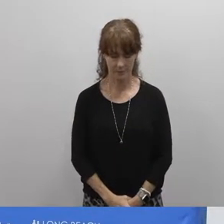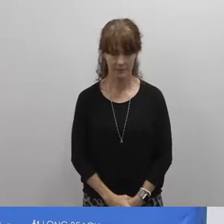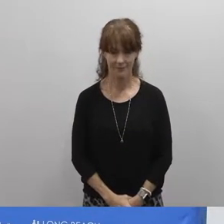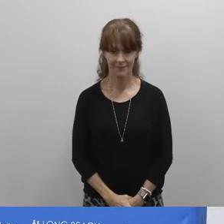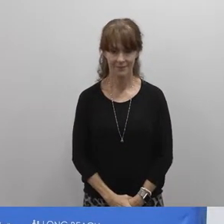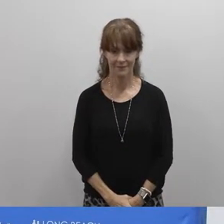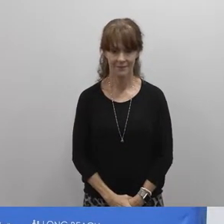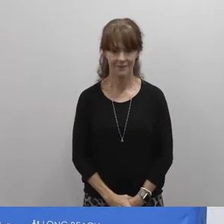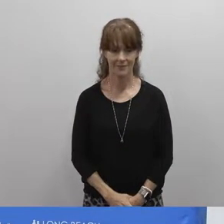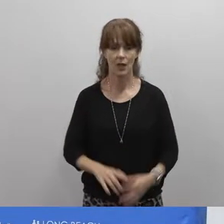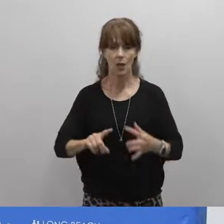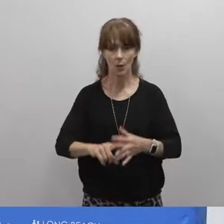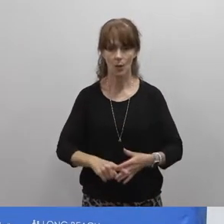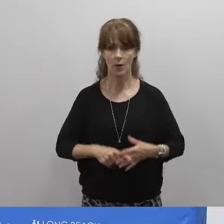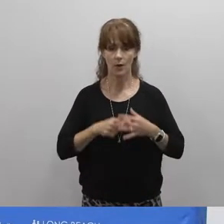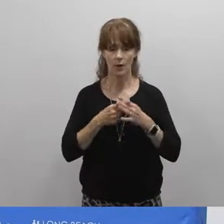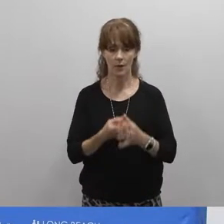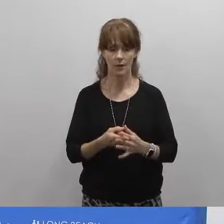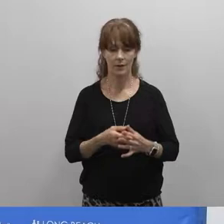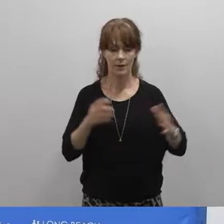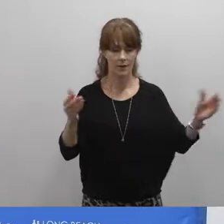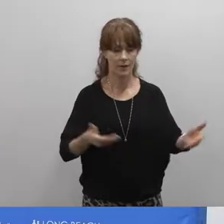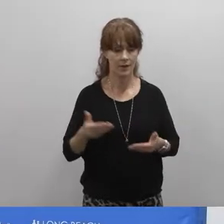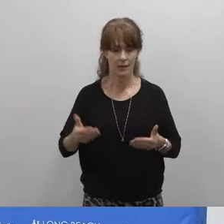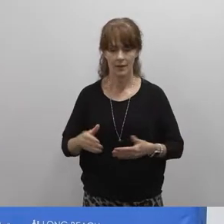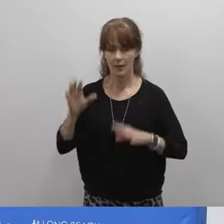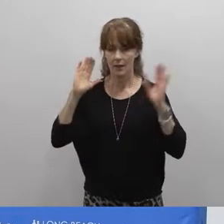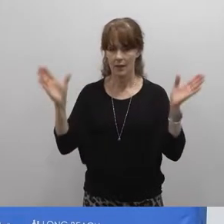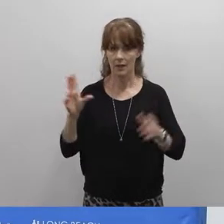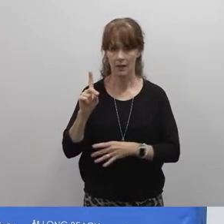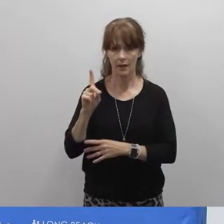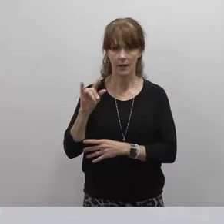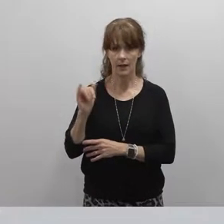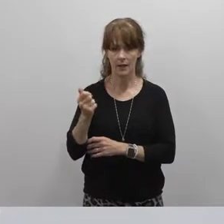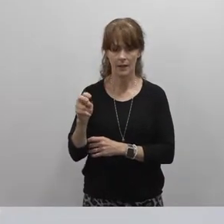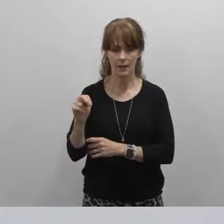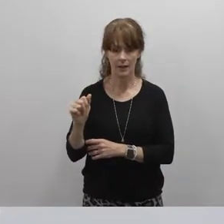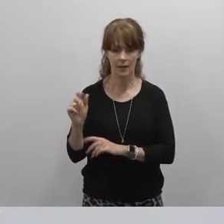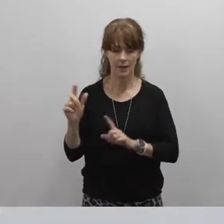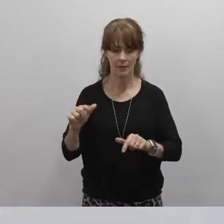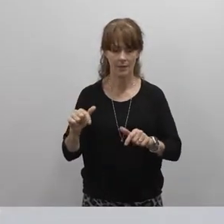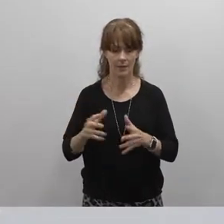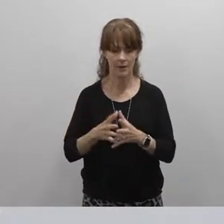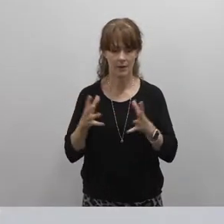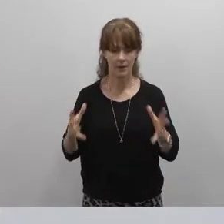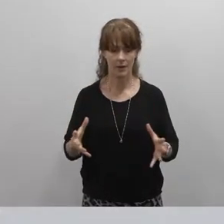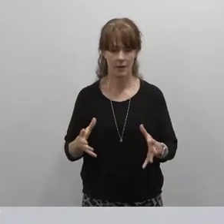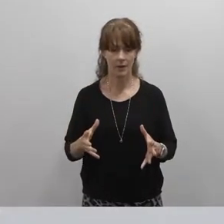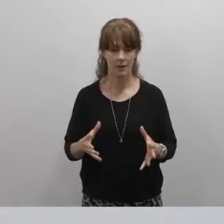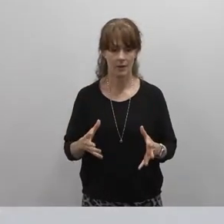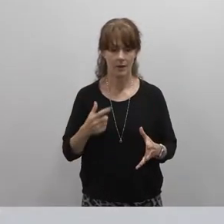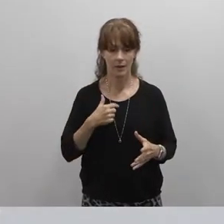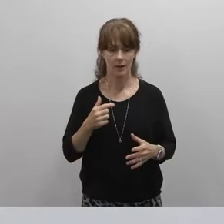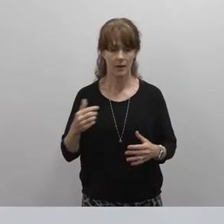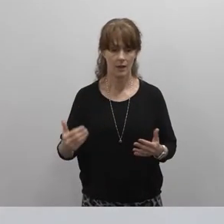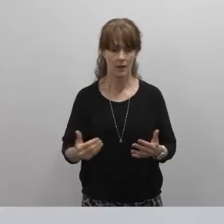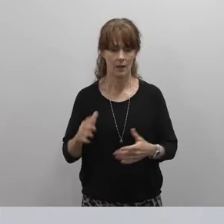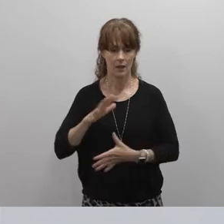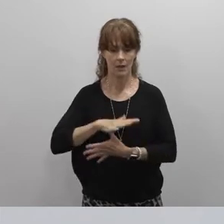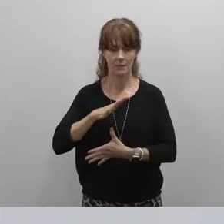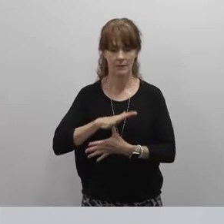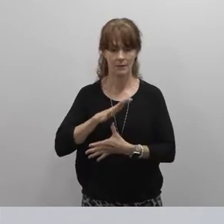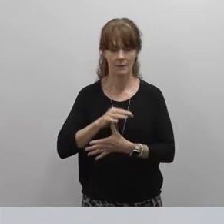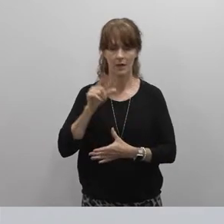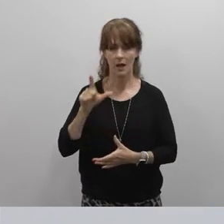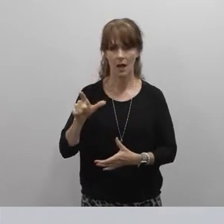Okay, so we'll just start with some typical introductions again. Hi, my name is Diana. I know I've been here quite a bit, but I am a rising senior at Long Beach